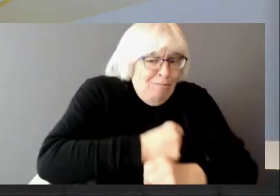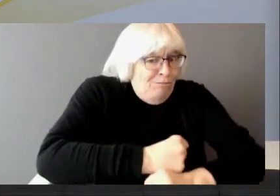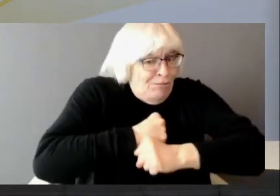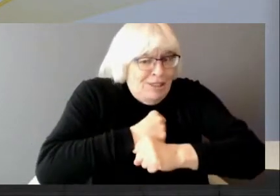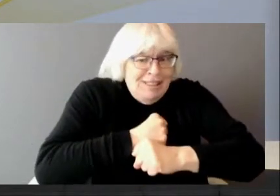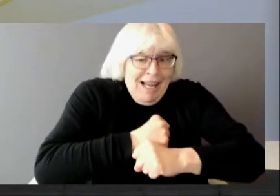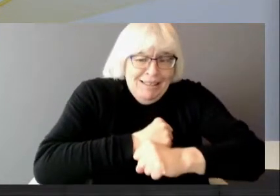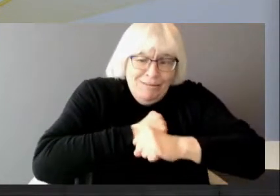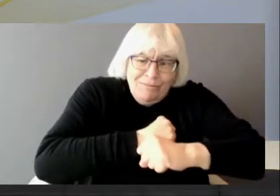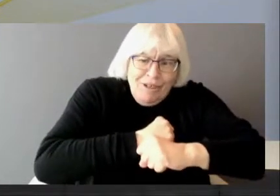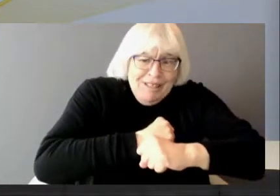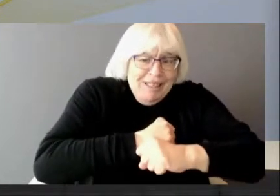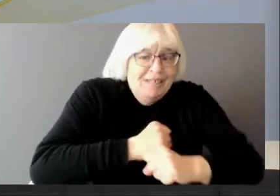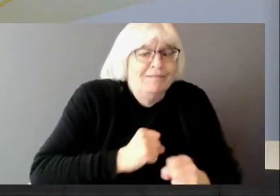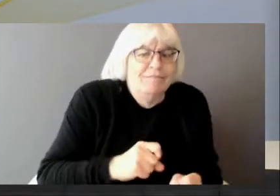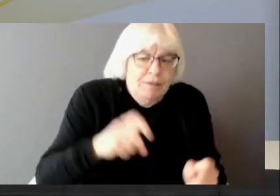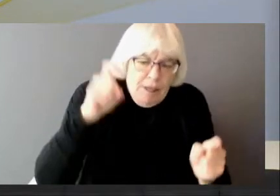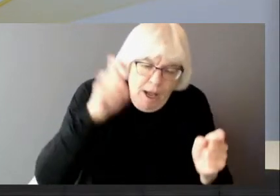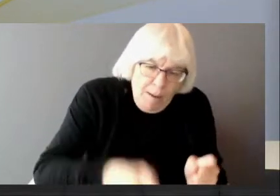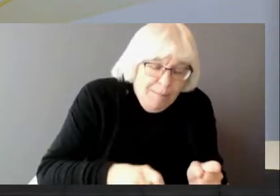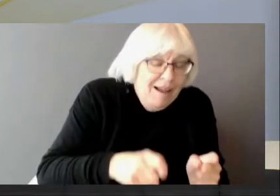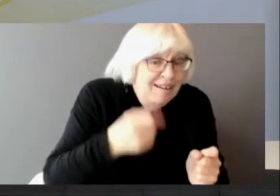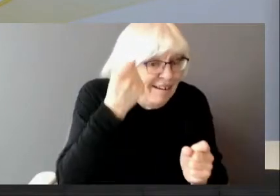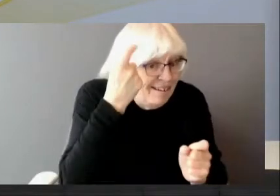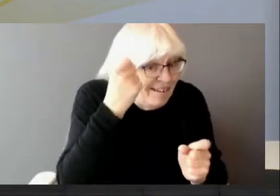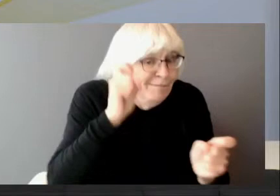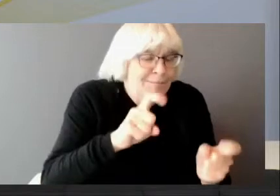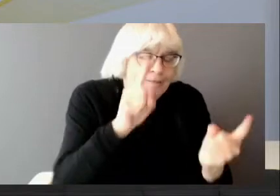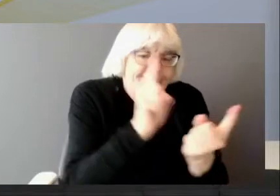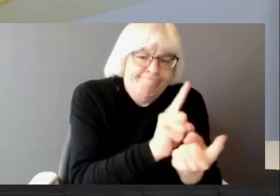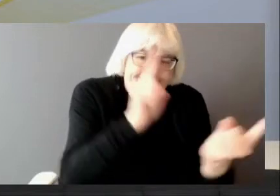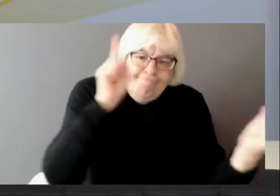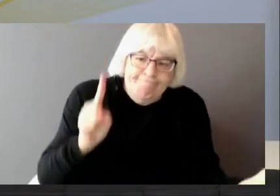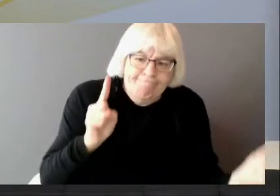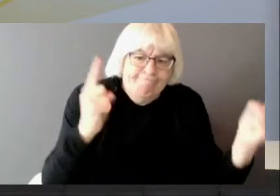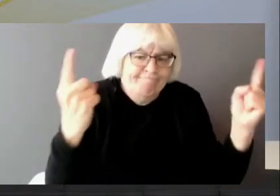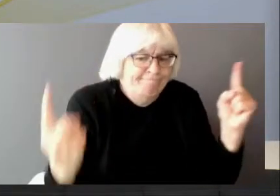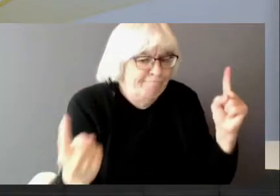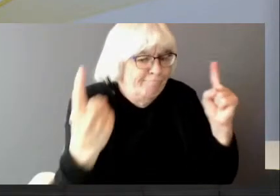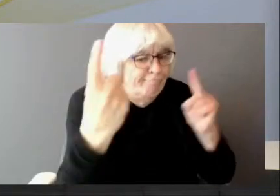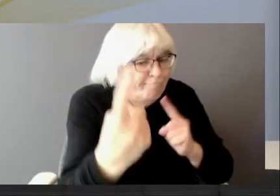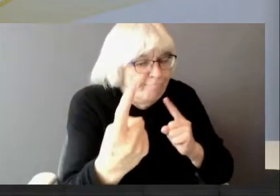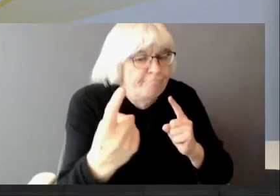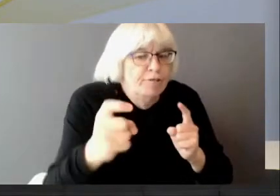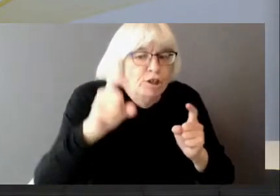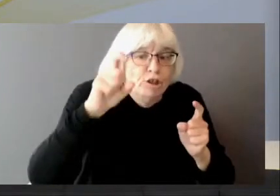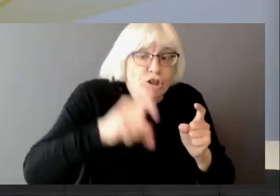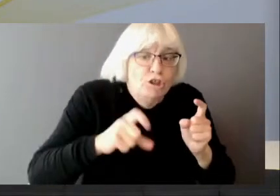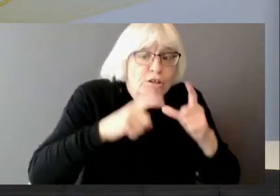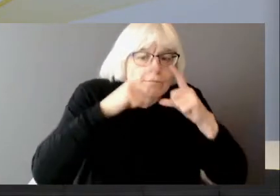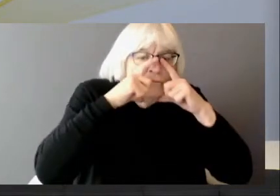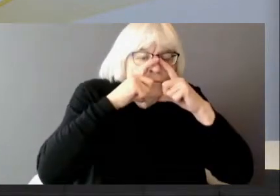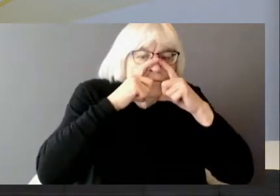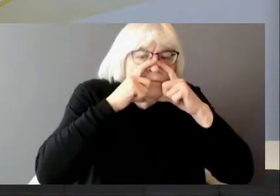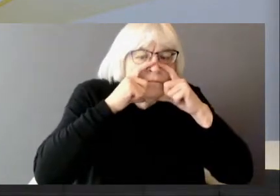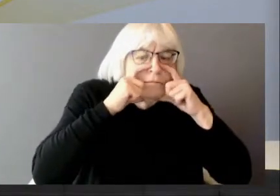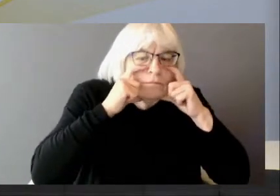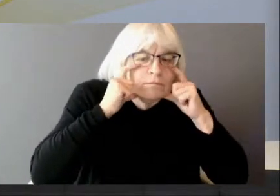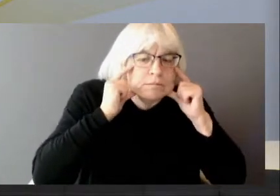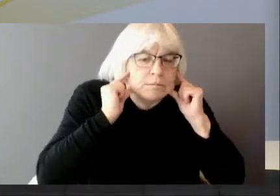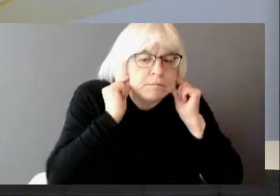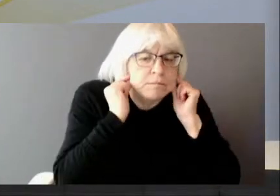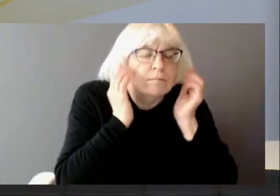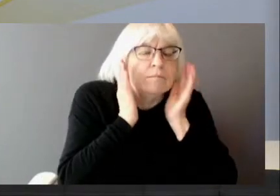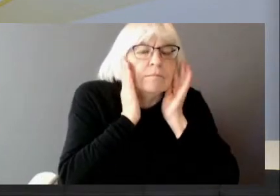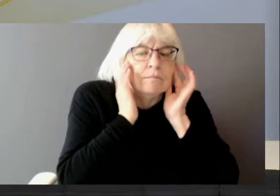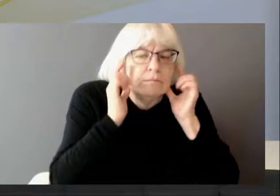distancing. Masks should fit properly, cover the nose, mouth, and chin, and with no gaps, fitting securely to the head with ties or